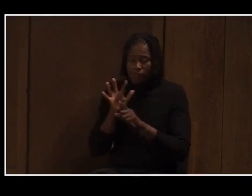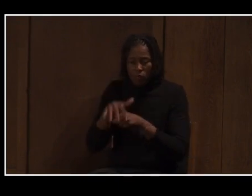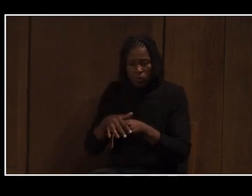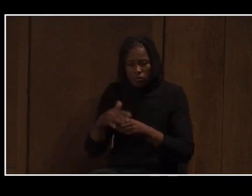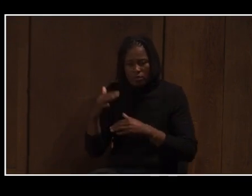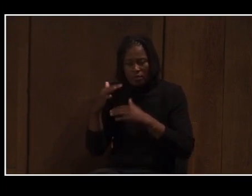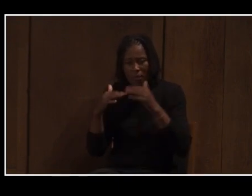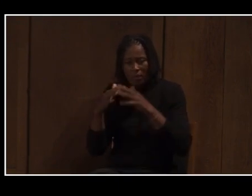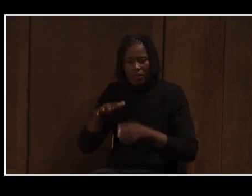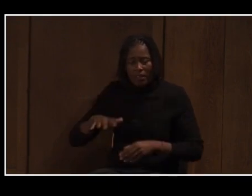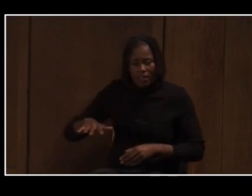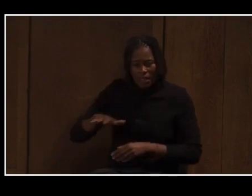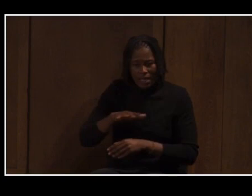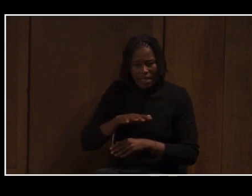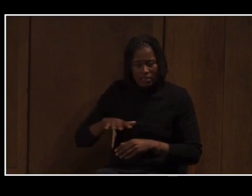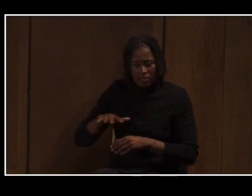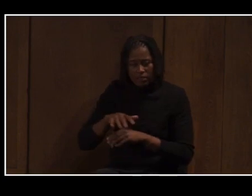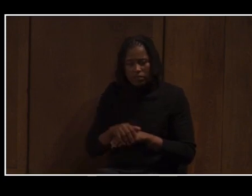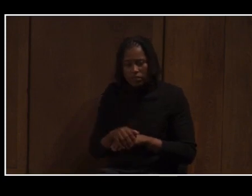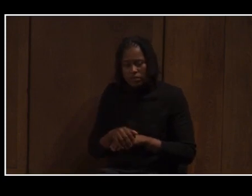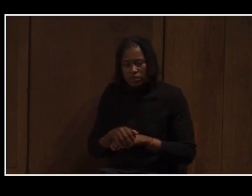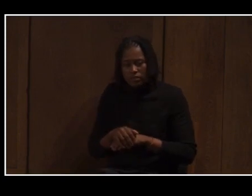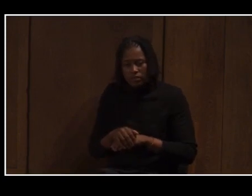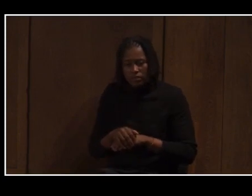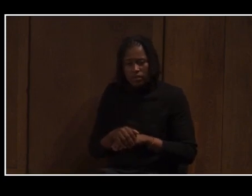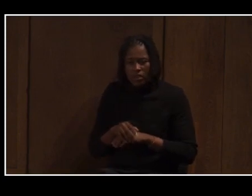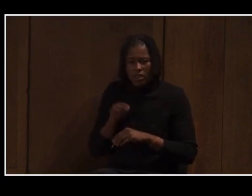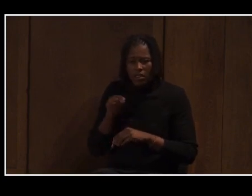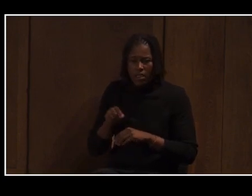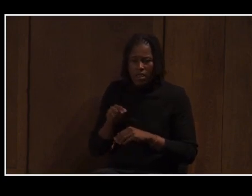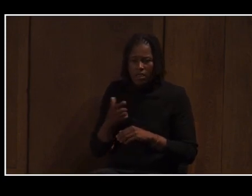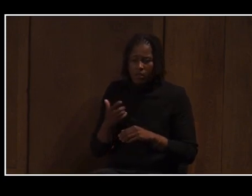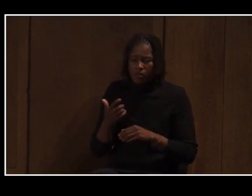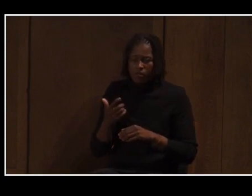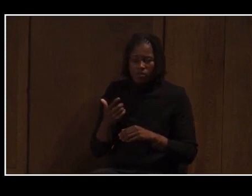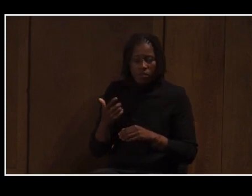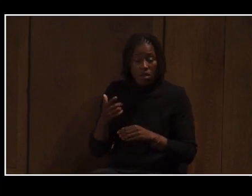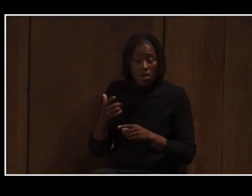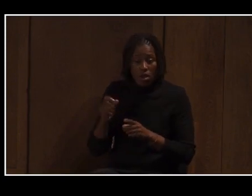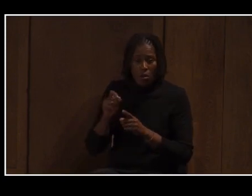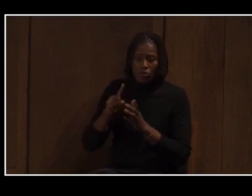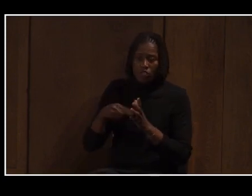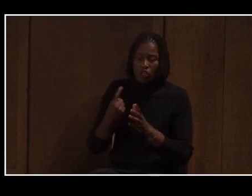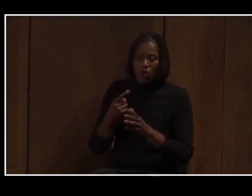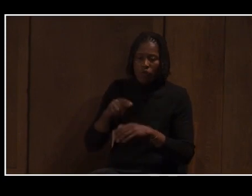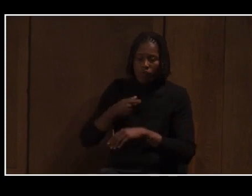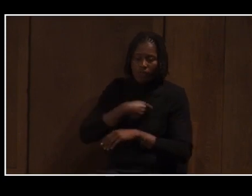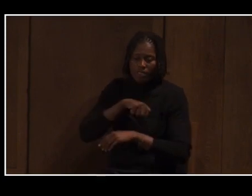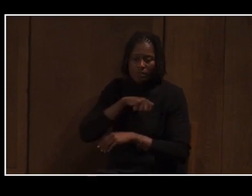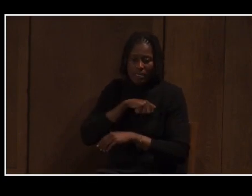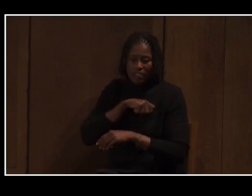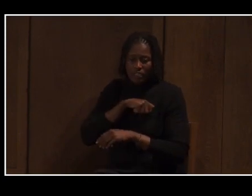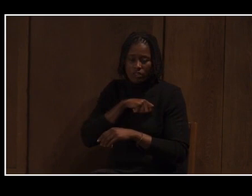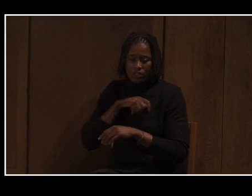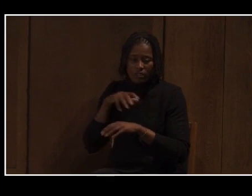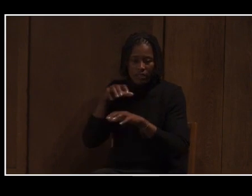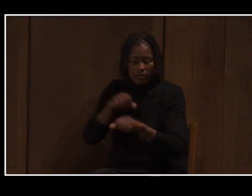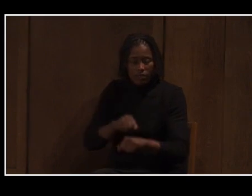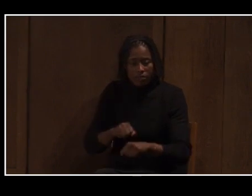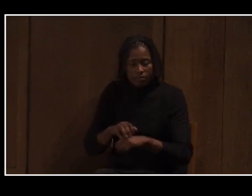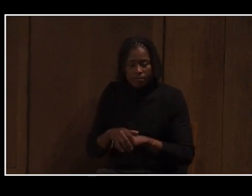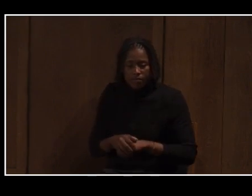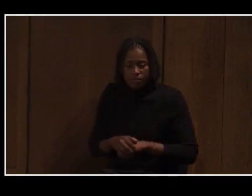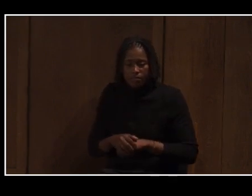barely survived the genocidal project of the Spanish invaders. My ancestors are also those very Europeans who